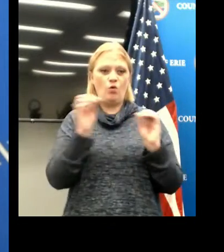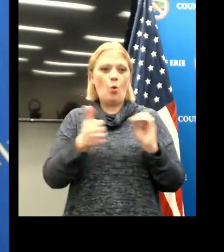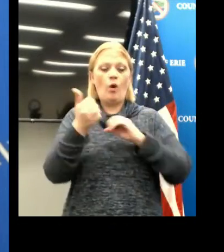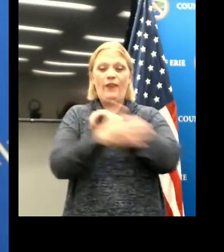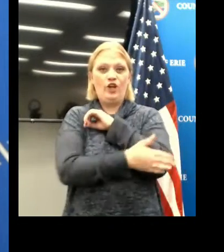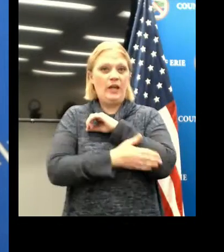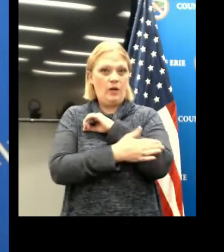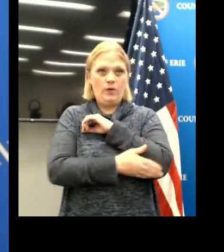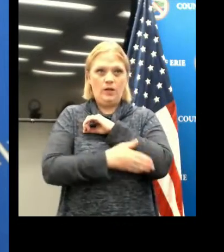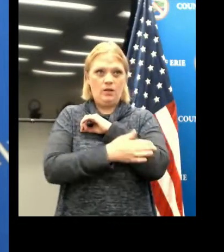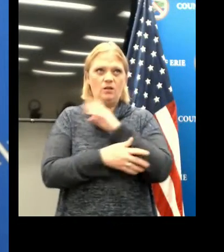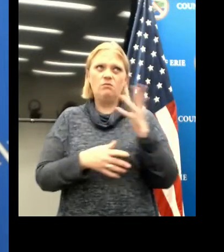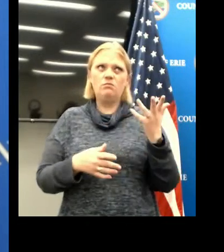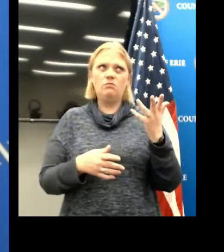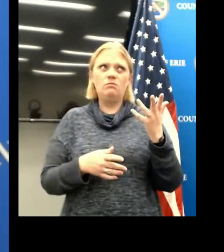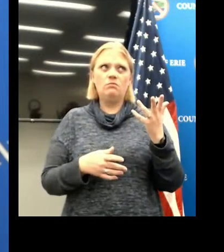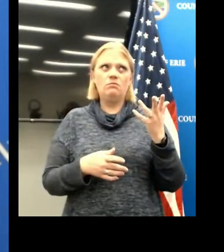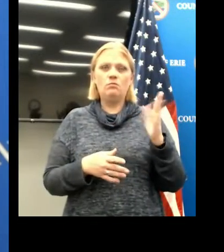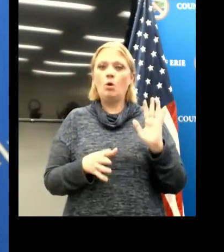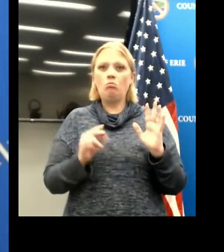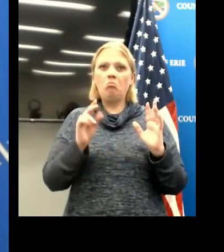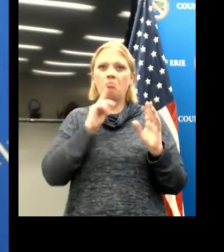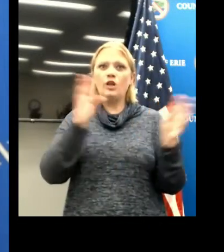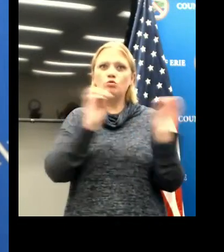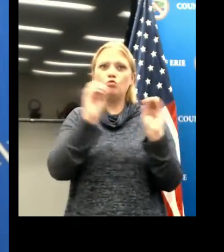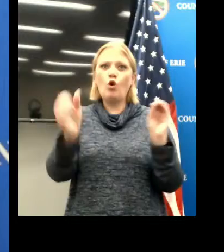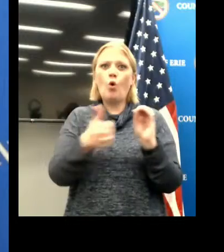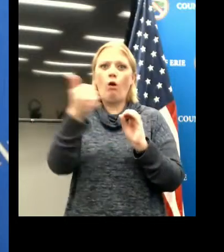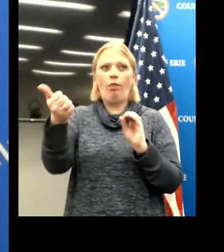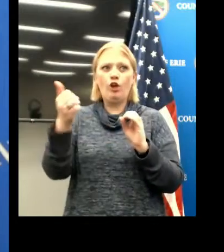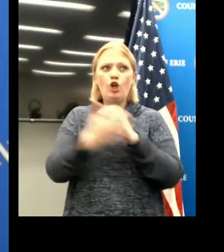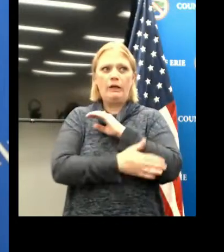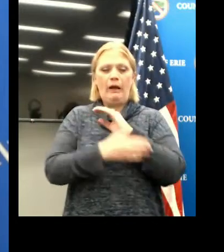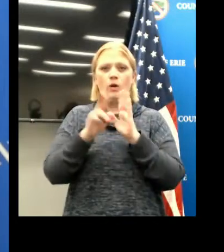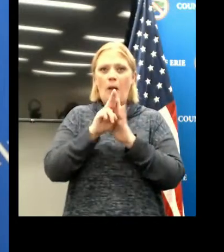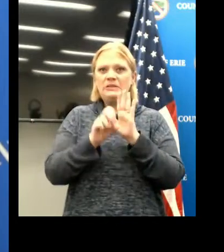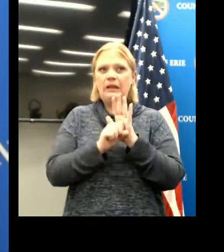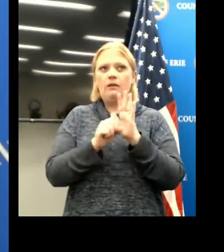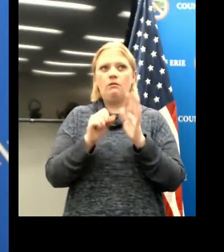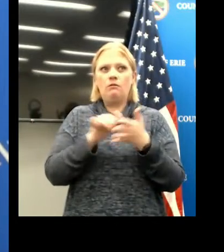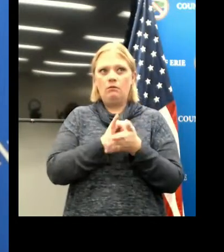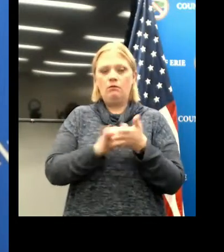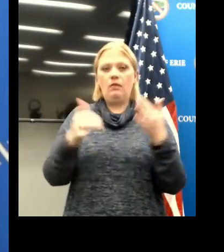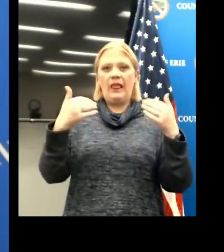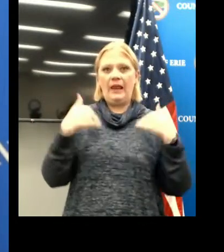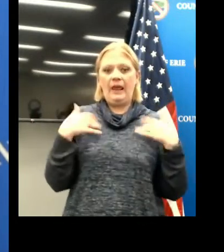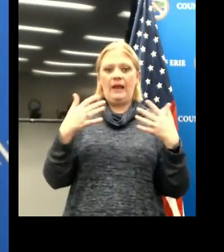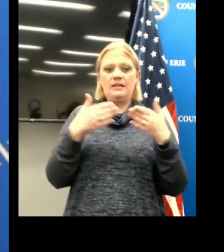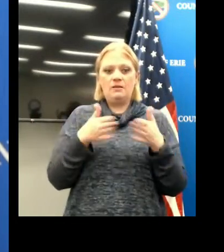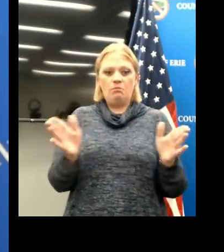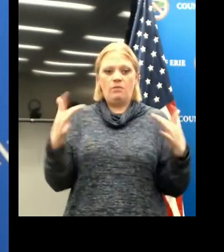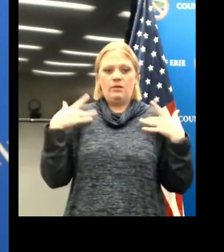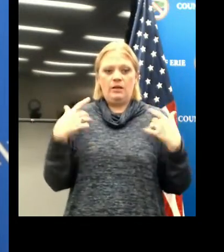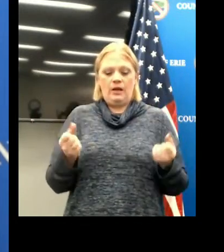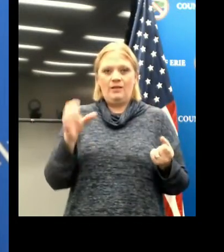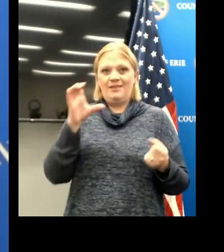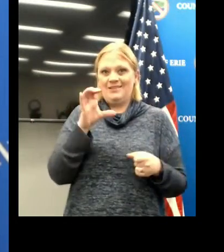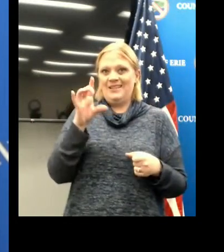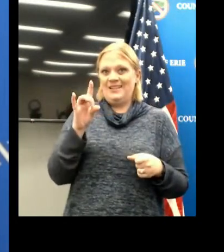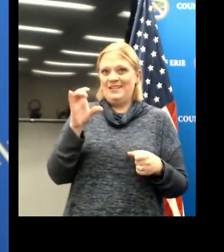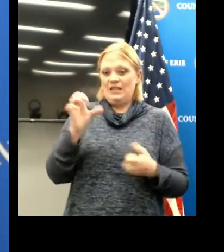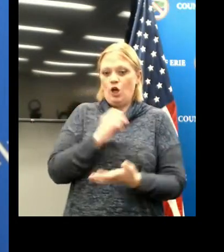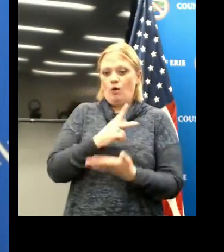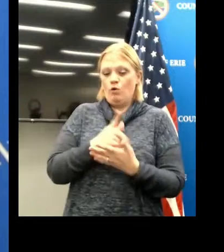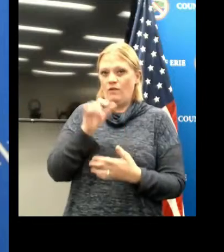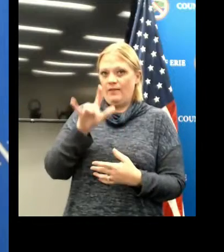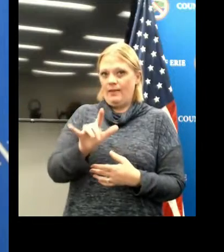county. Actually, there is no other county in upstate New York that has the public health lab, a CDC-approved lab like we do.